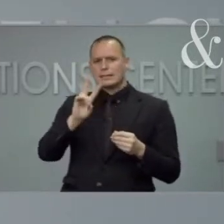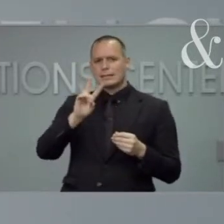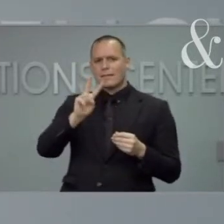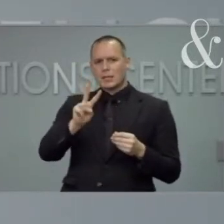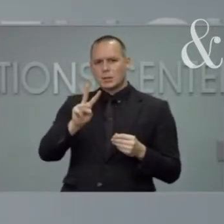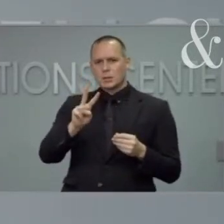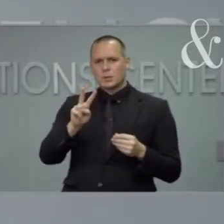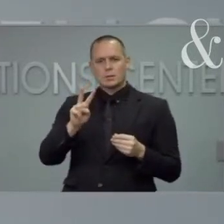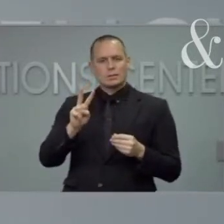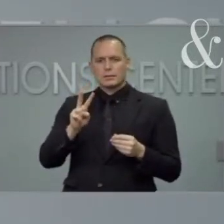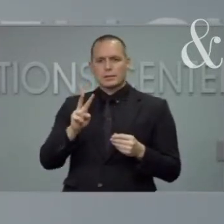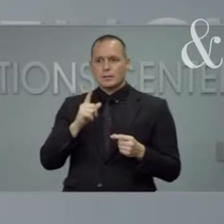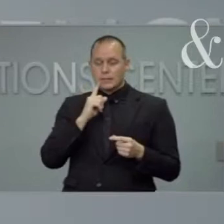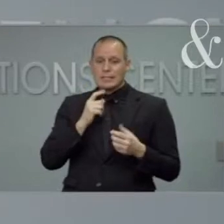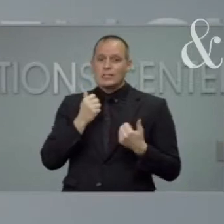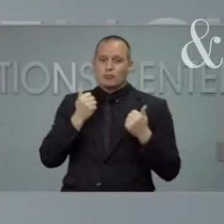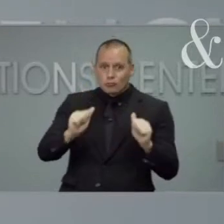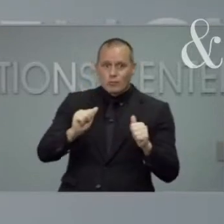an